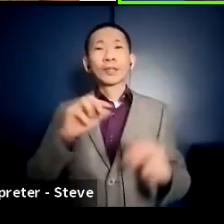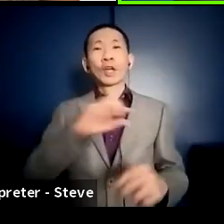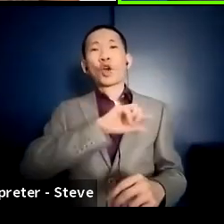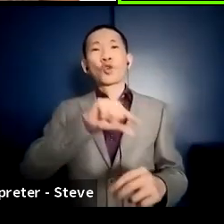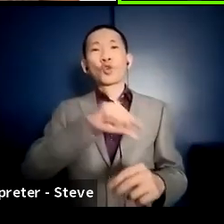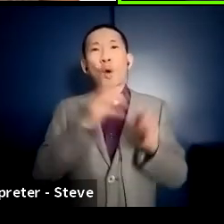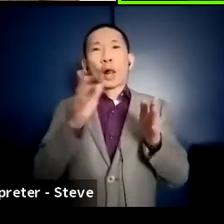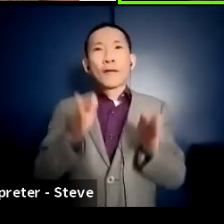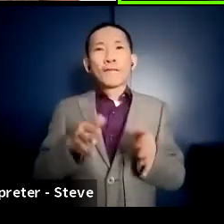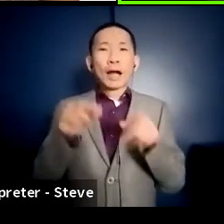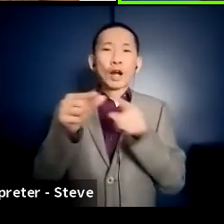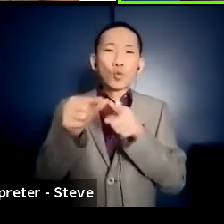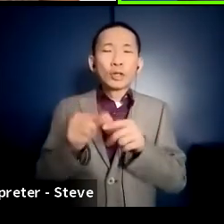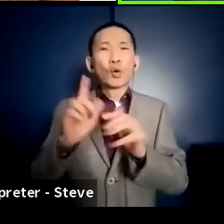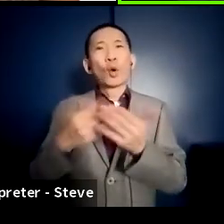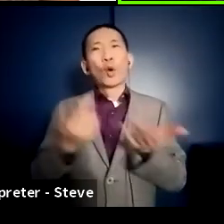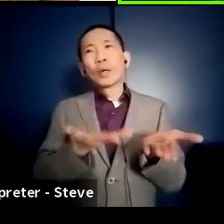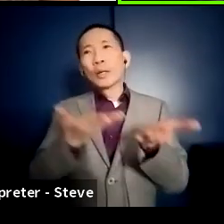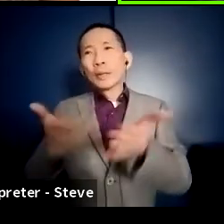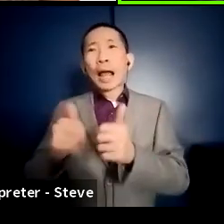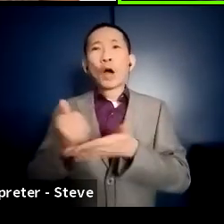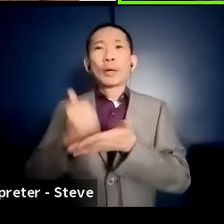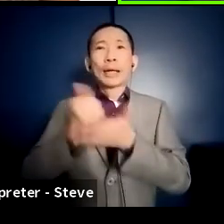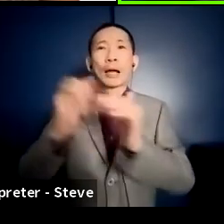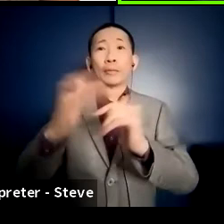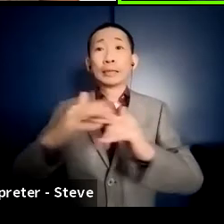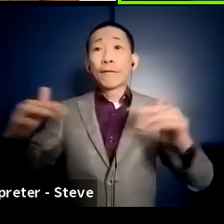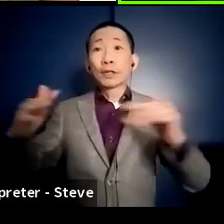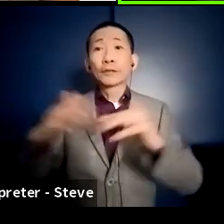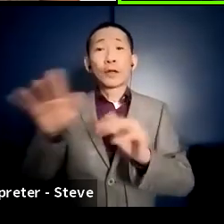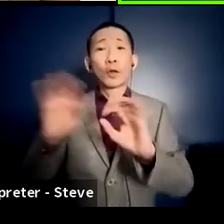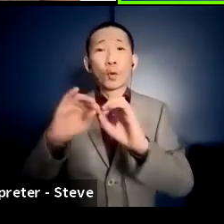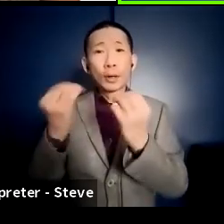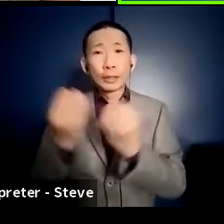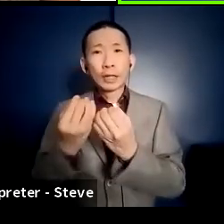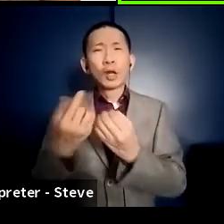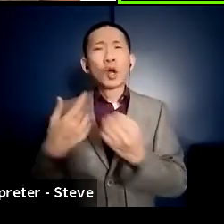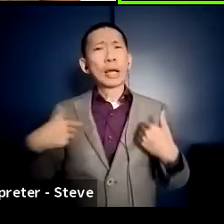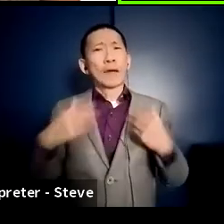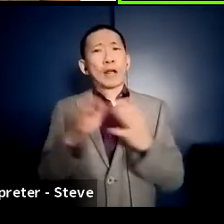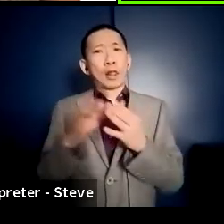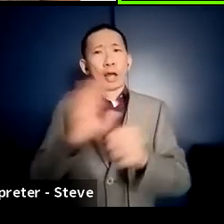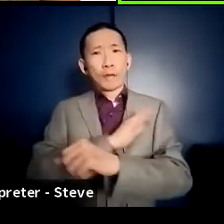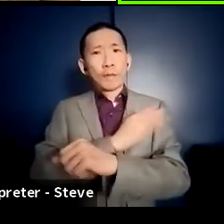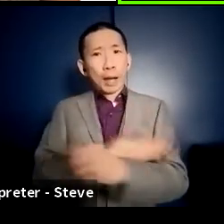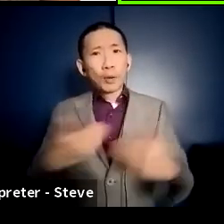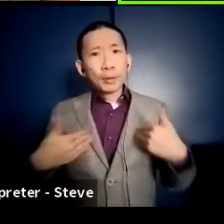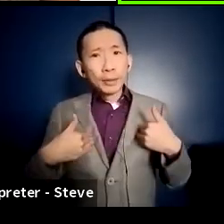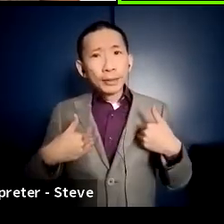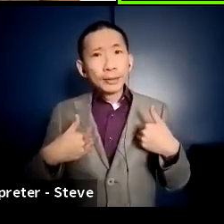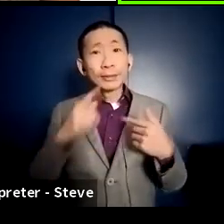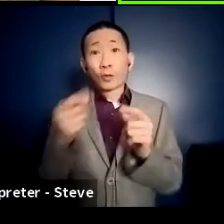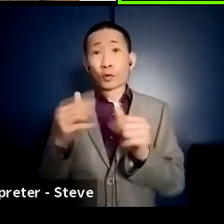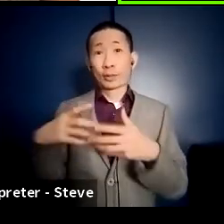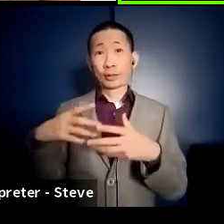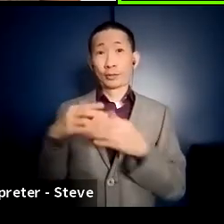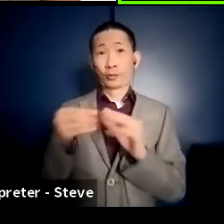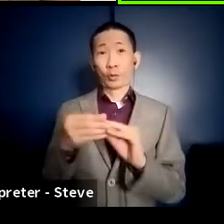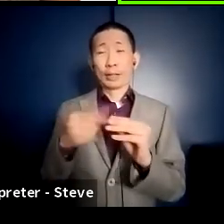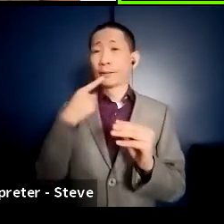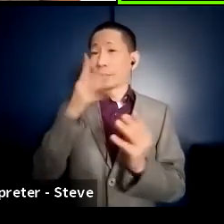qualifiers, what we bring to the table, how we help diversify their organization. We have a lot of power there. So just a quick antidote, like tell them what's what in